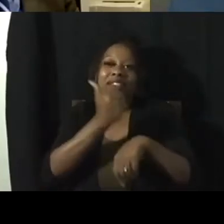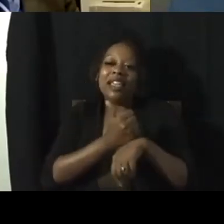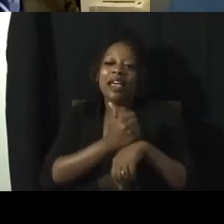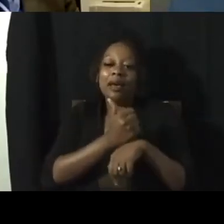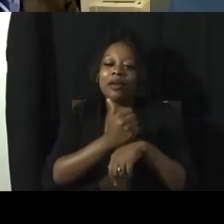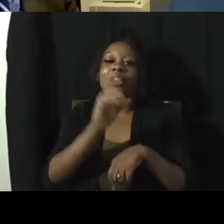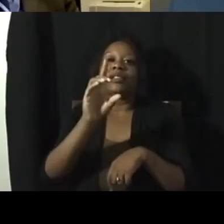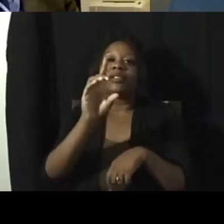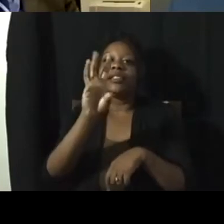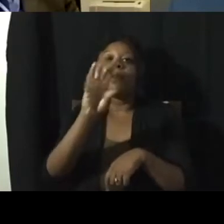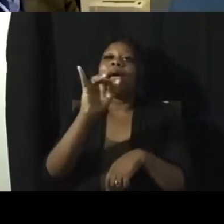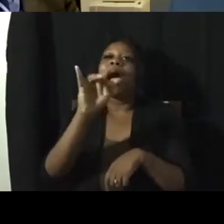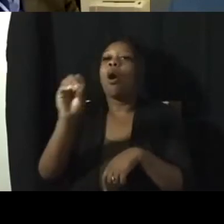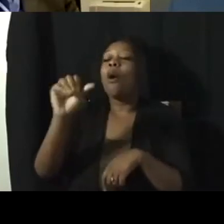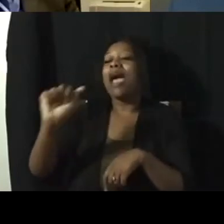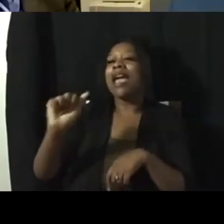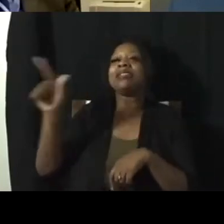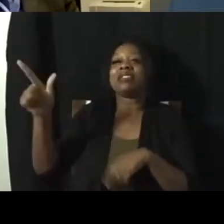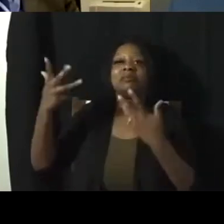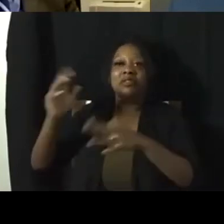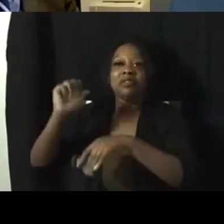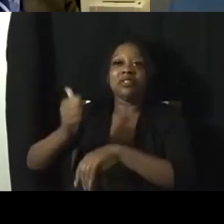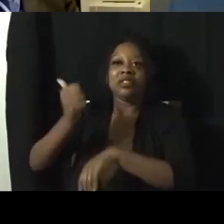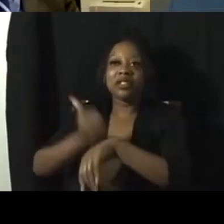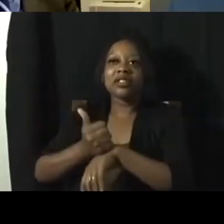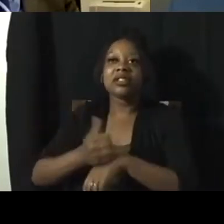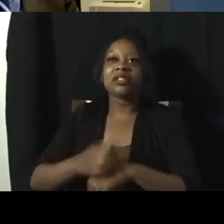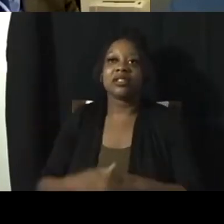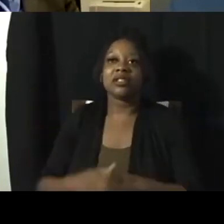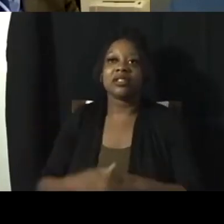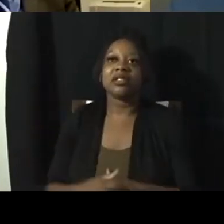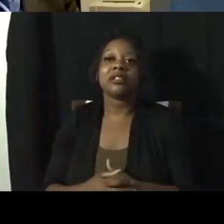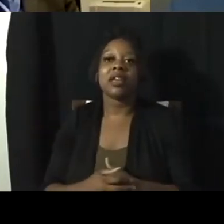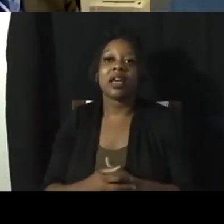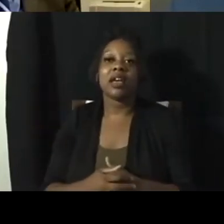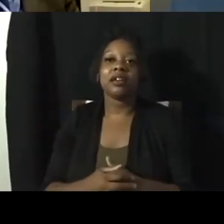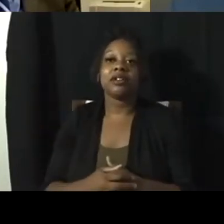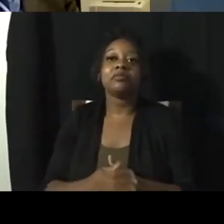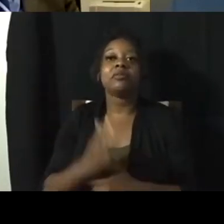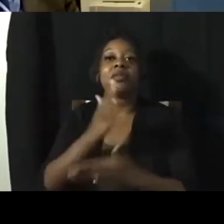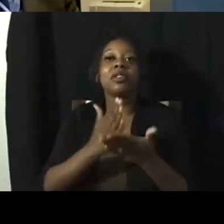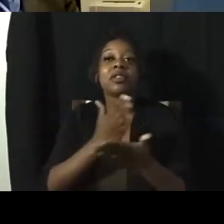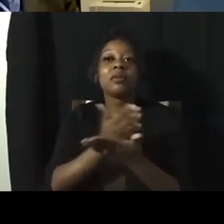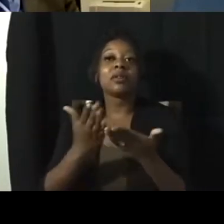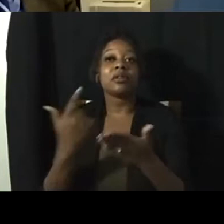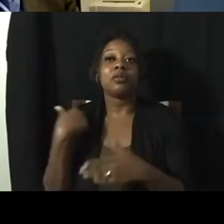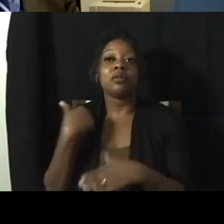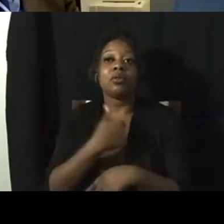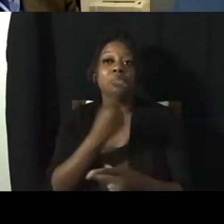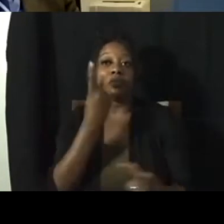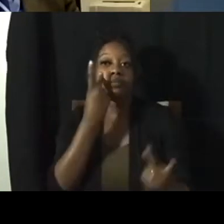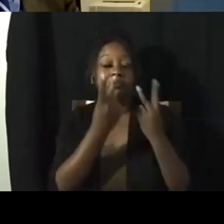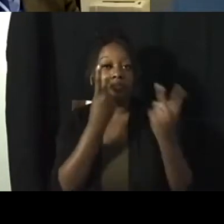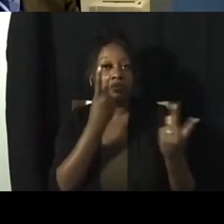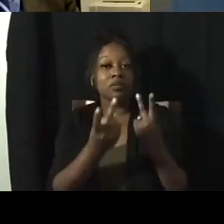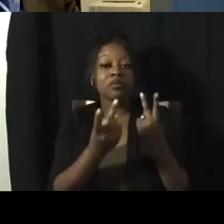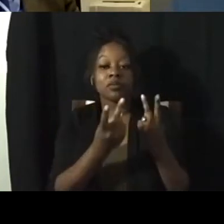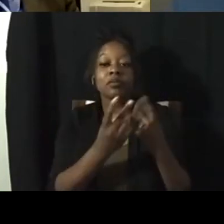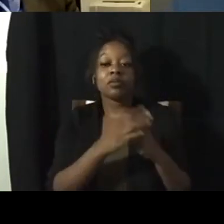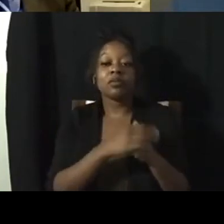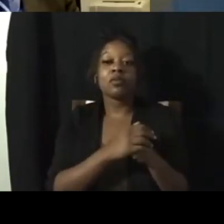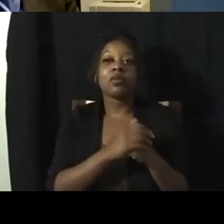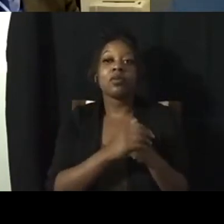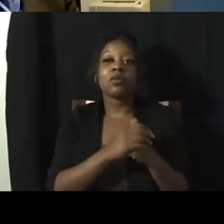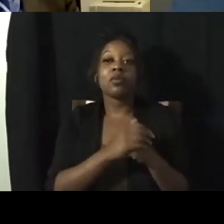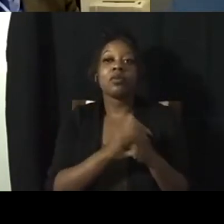But so I would give you an example in some of the things that we're looking at is creating the expectation